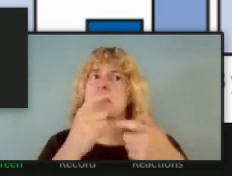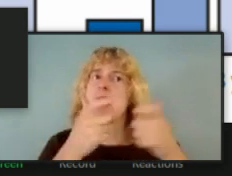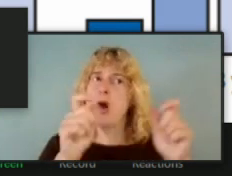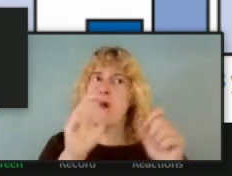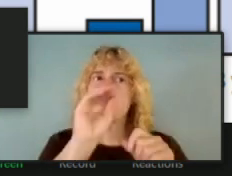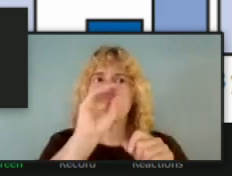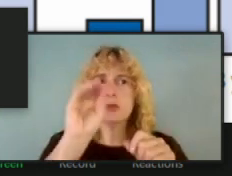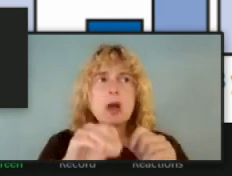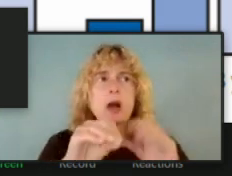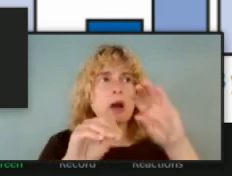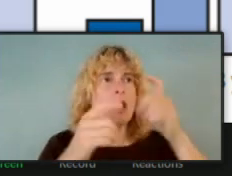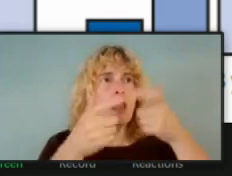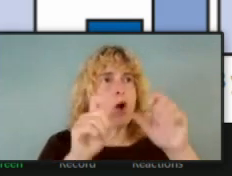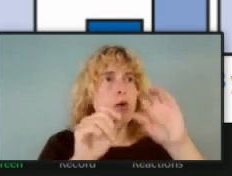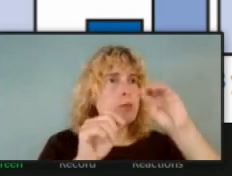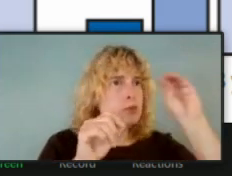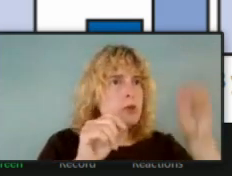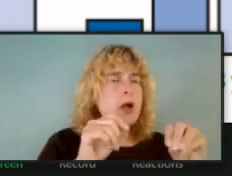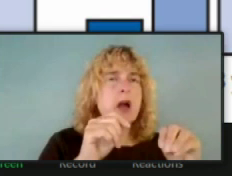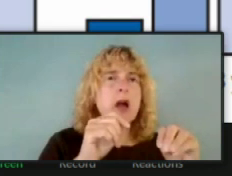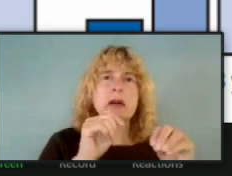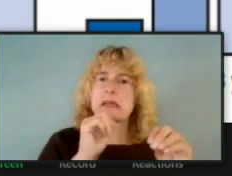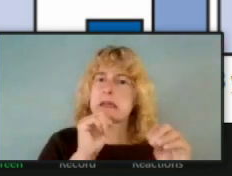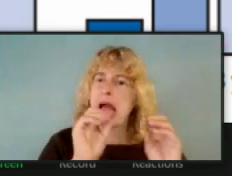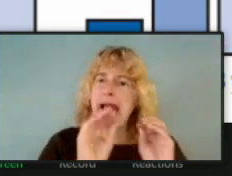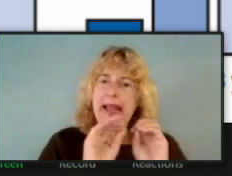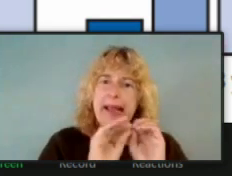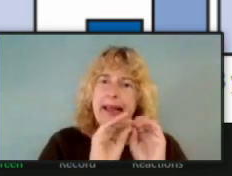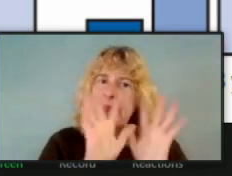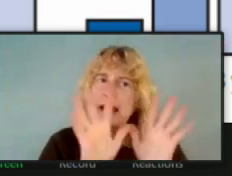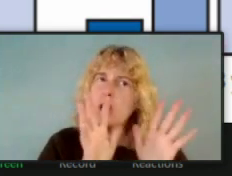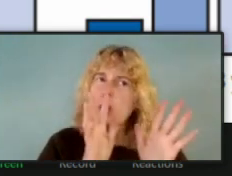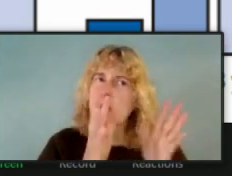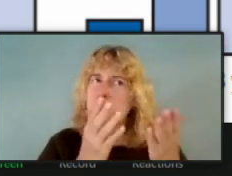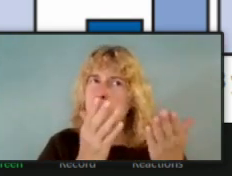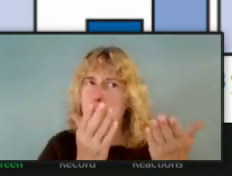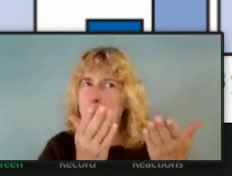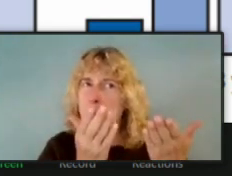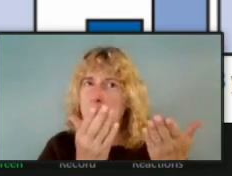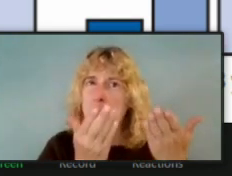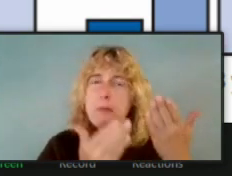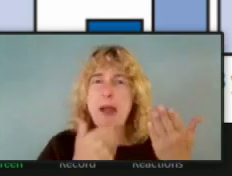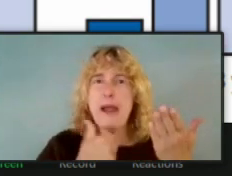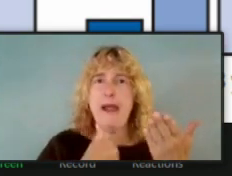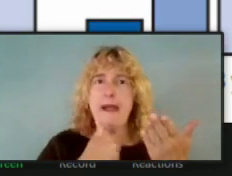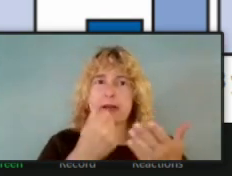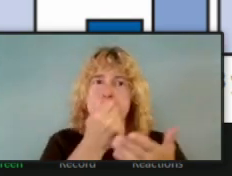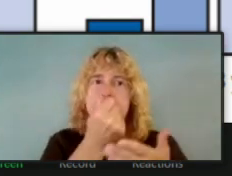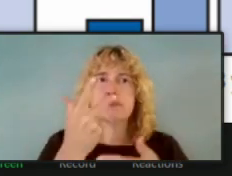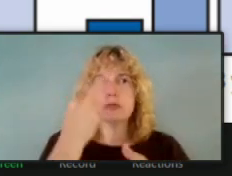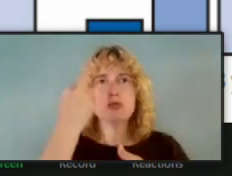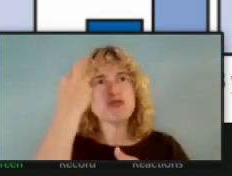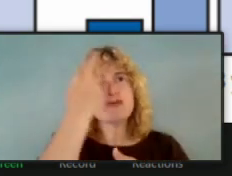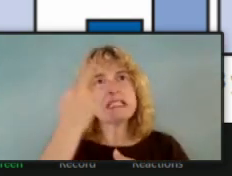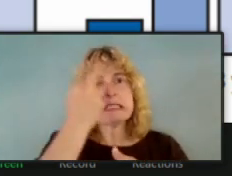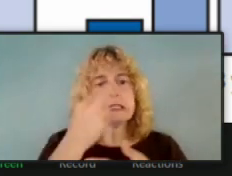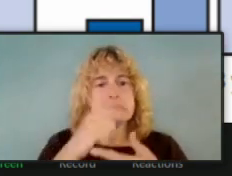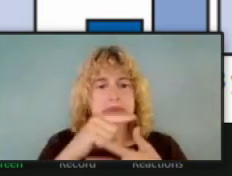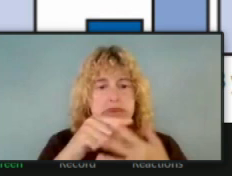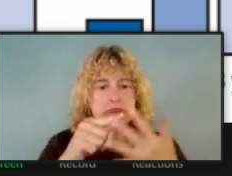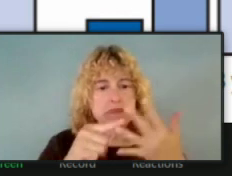And it's not fully clear right now, you know, this is maybe multifactorial. Many of the